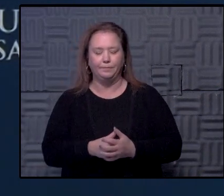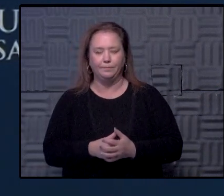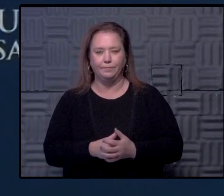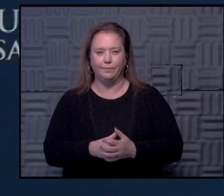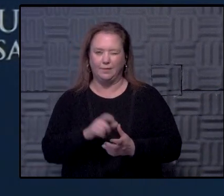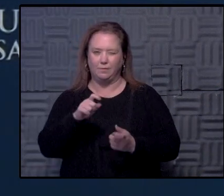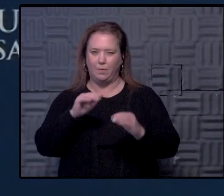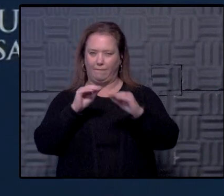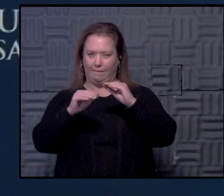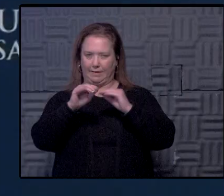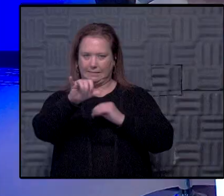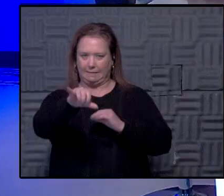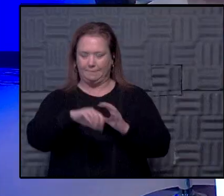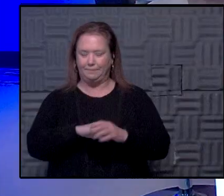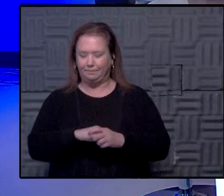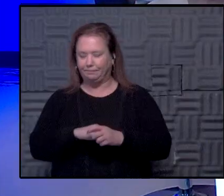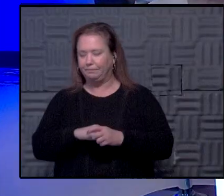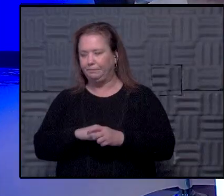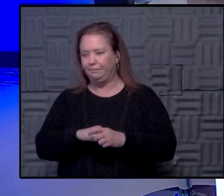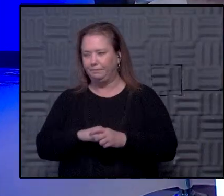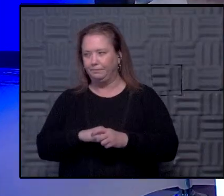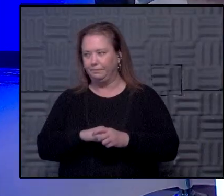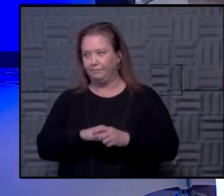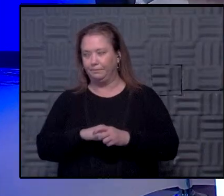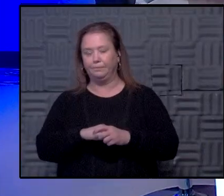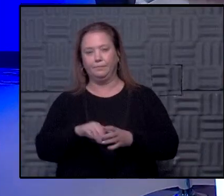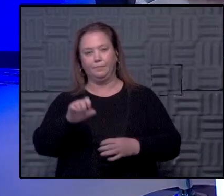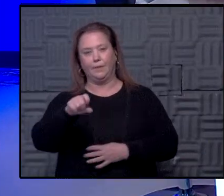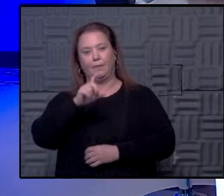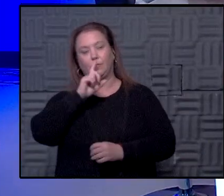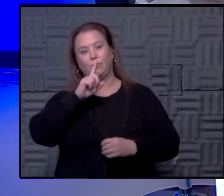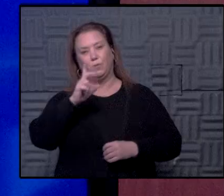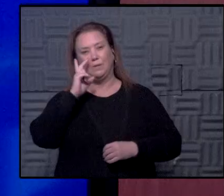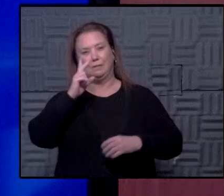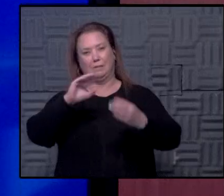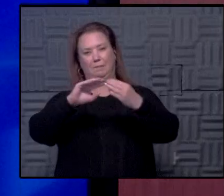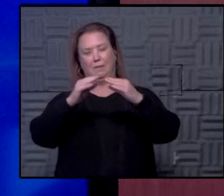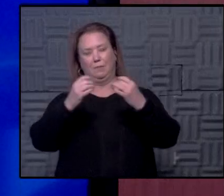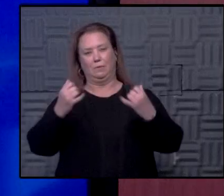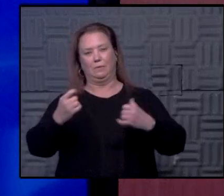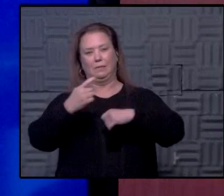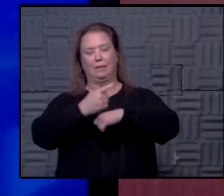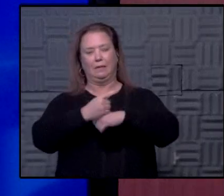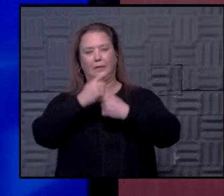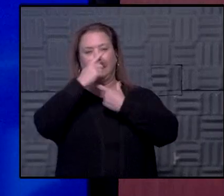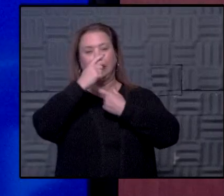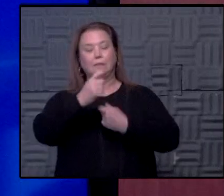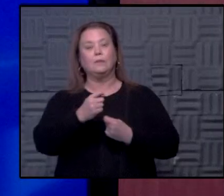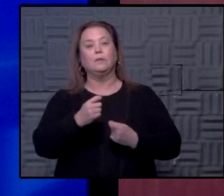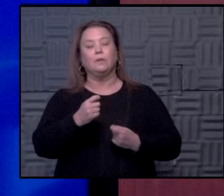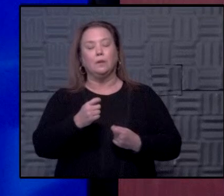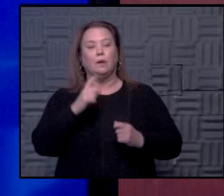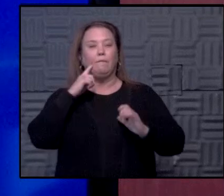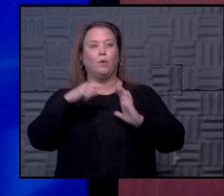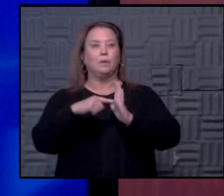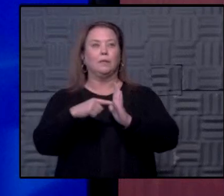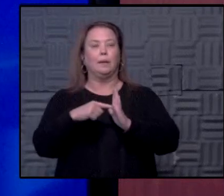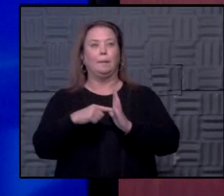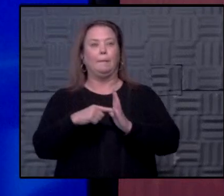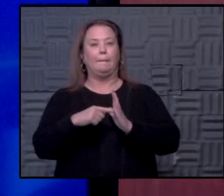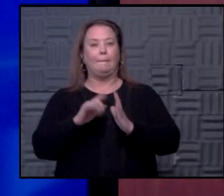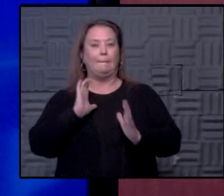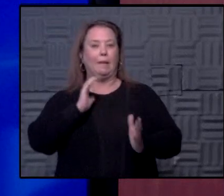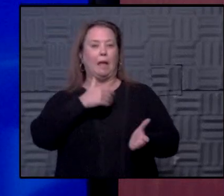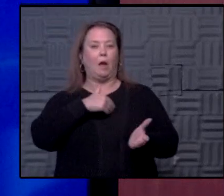have to correct that. Yeah, boy, I think that is really true. You know, we saw some statistics today. It's very interesting that, for example,